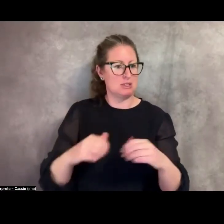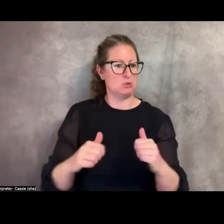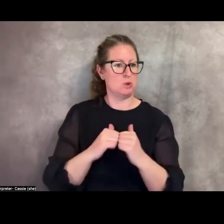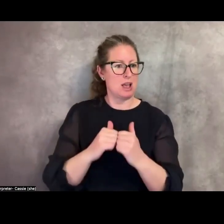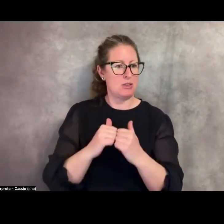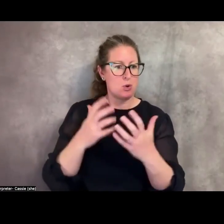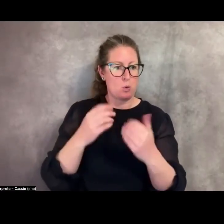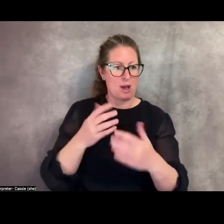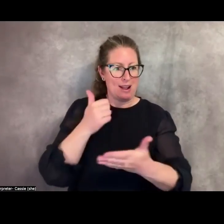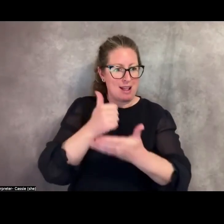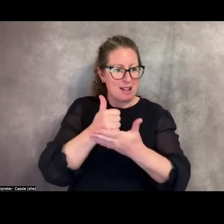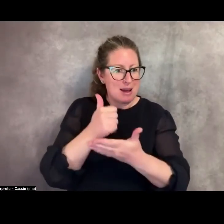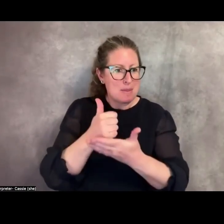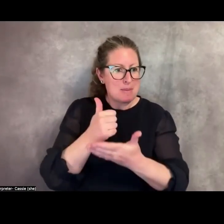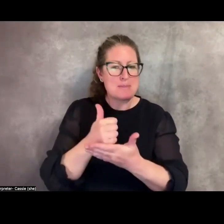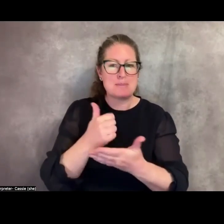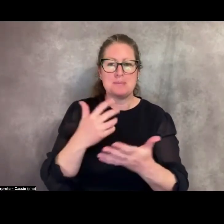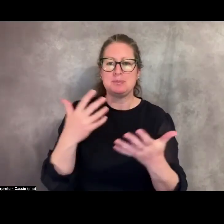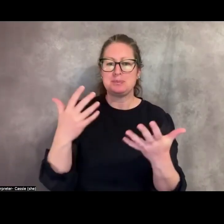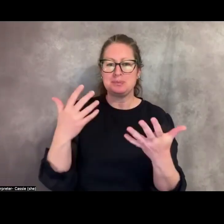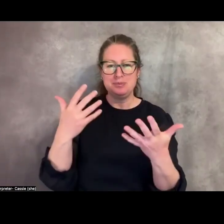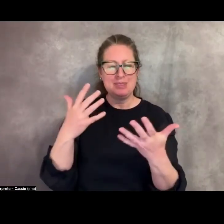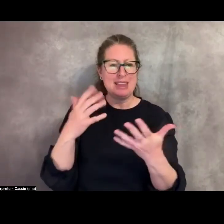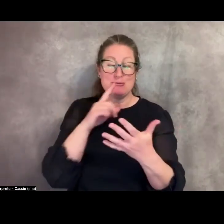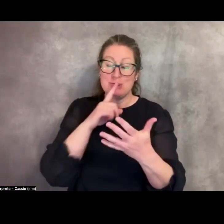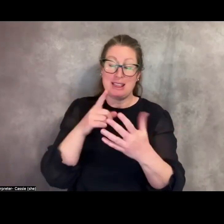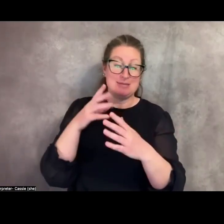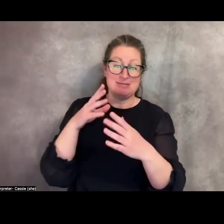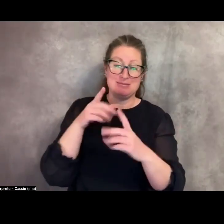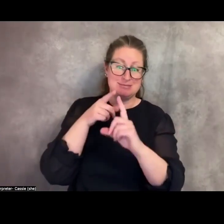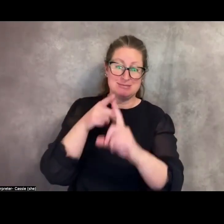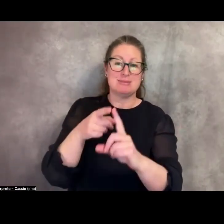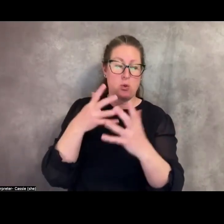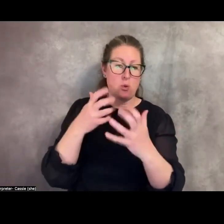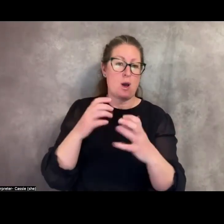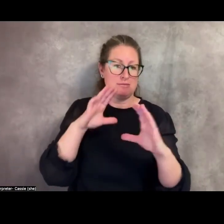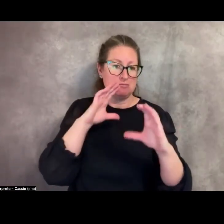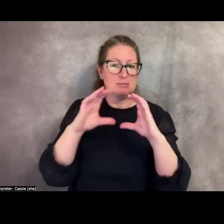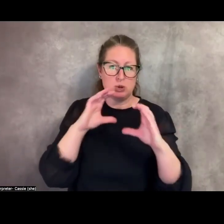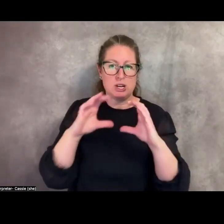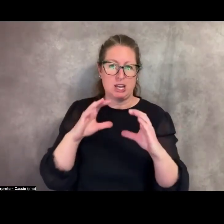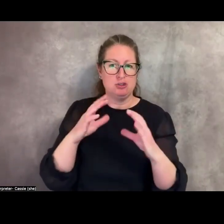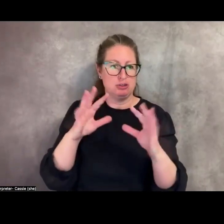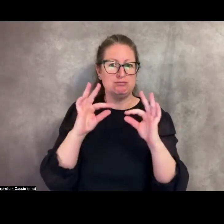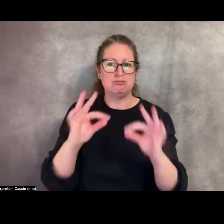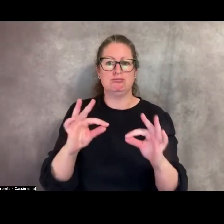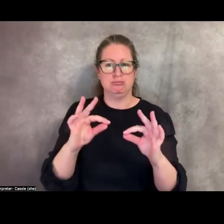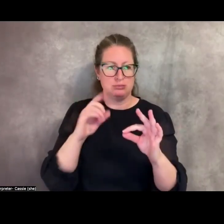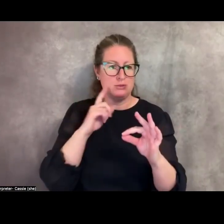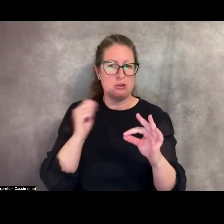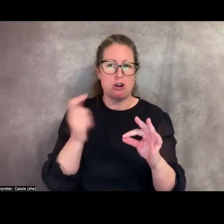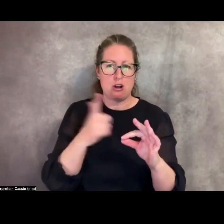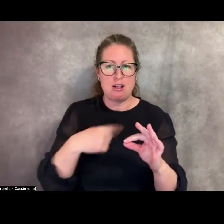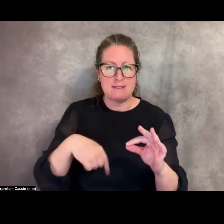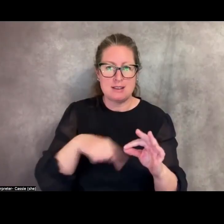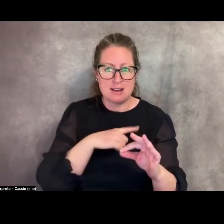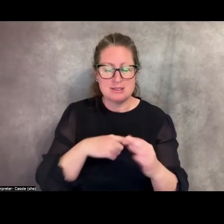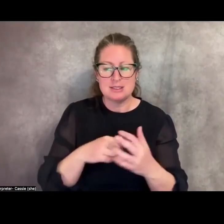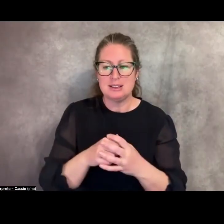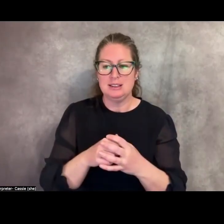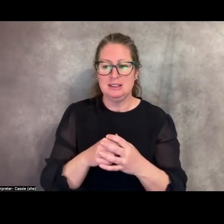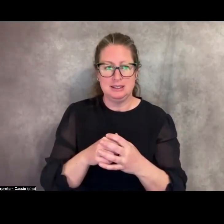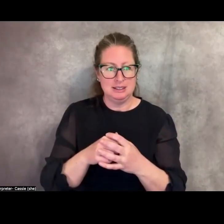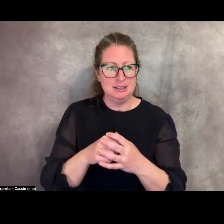help our patients. And at the end of the day, just, have great communication amongst all of us. And also we found that by doing